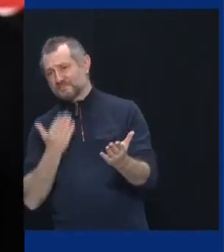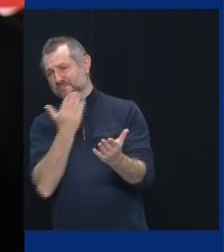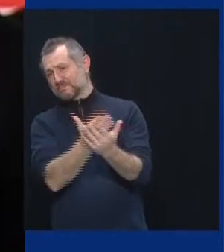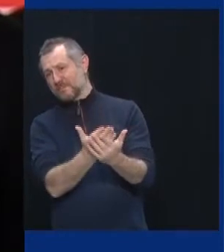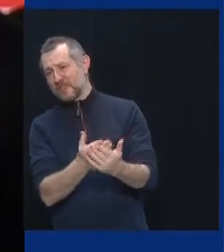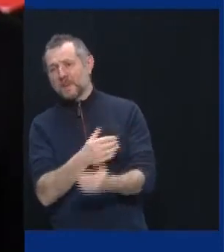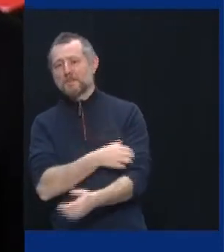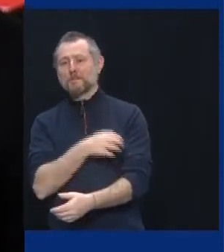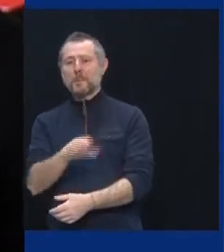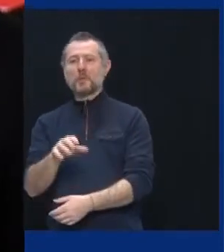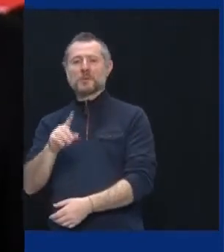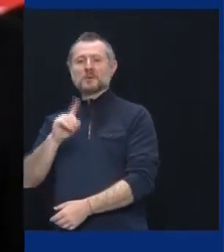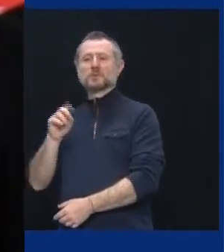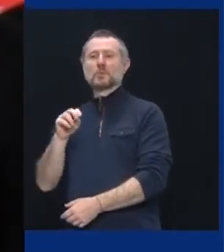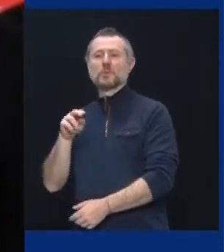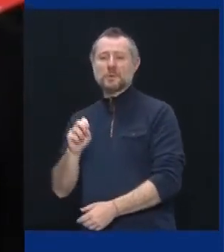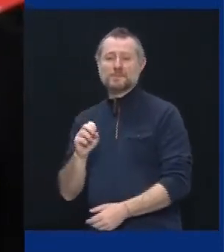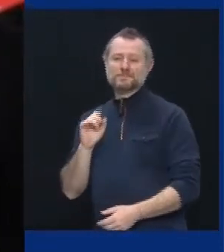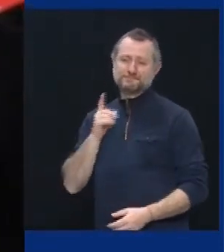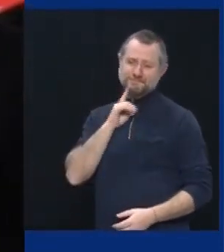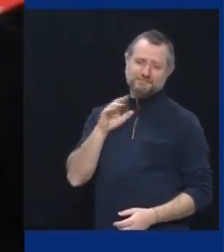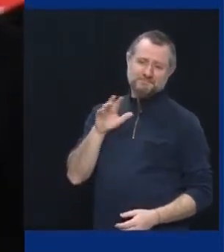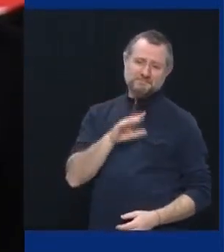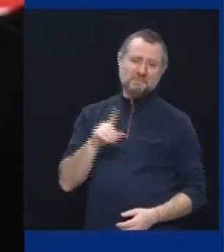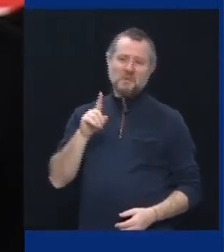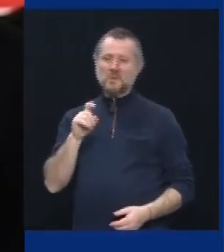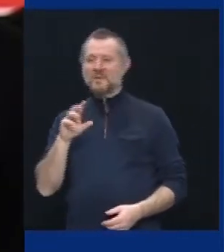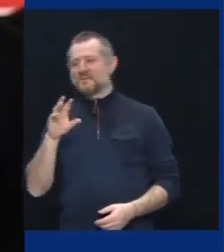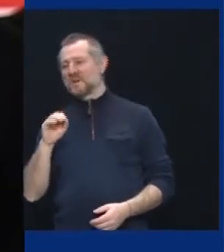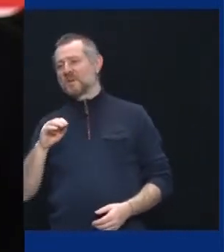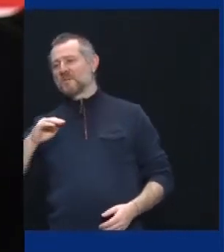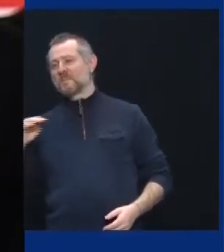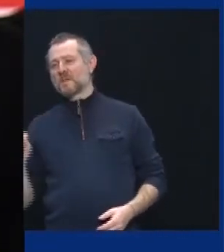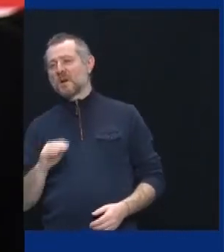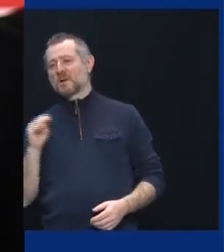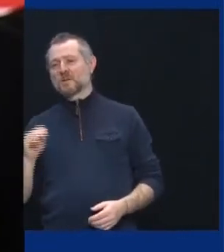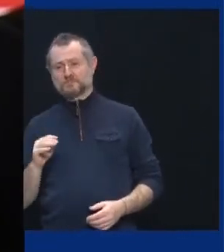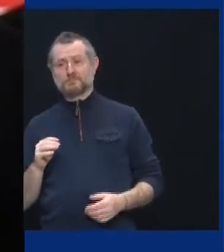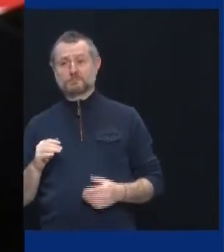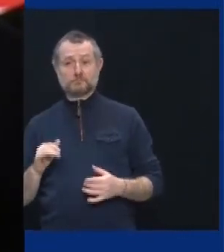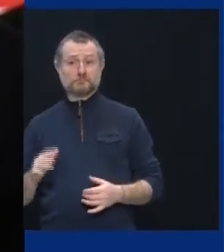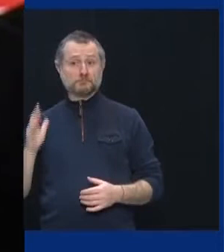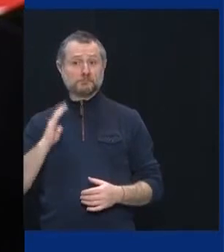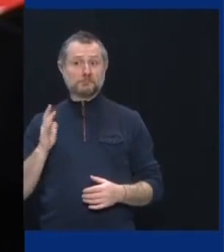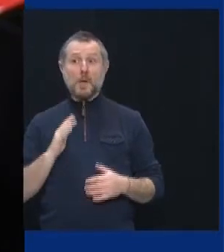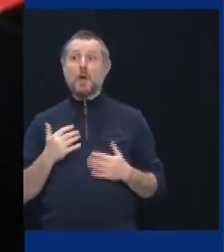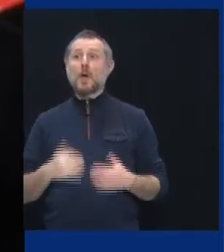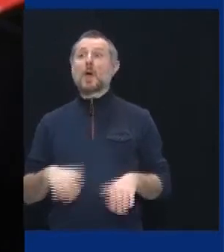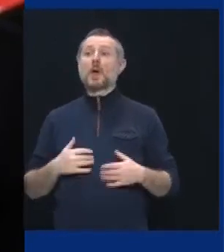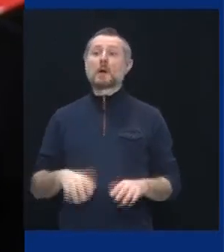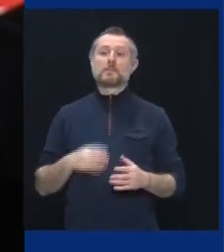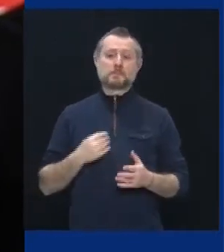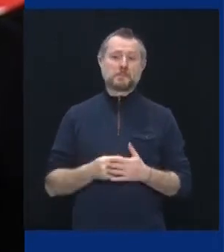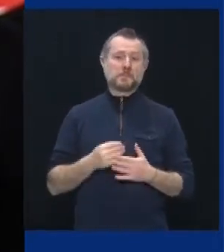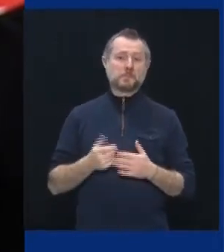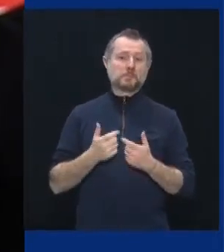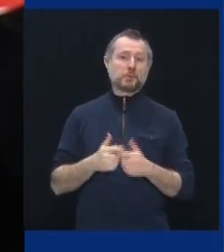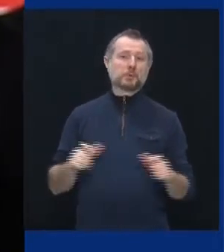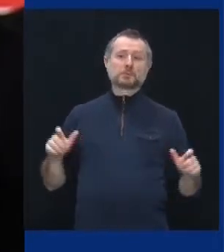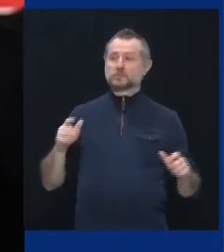empowerment zone is going to be like $150 million. It was a phenomenal grant to an urban